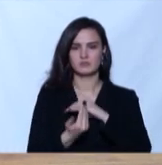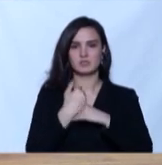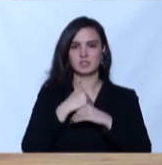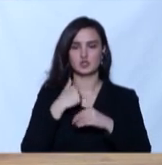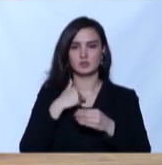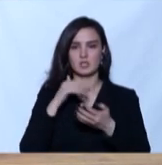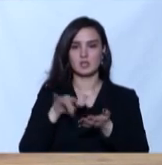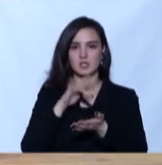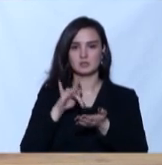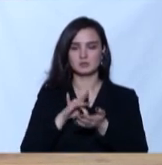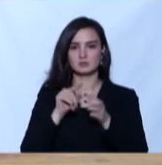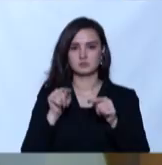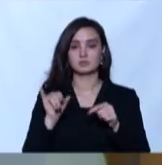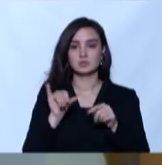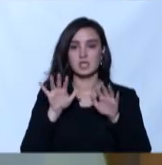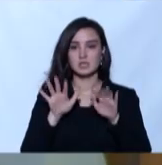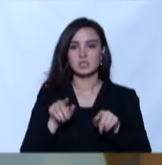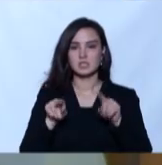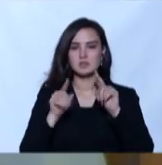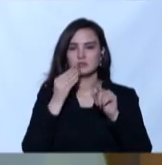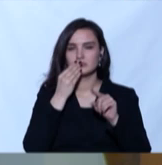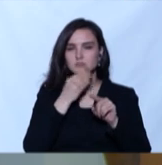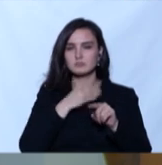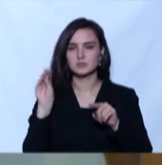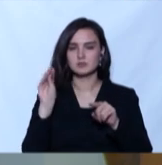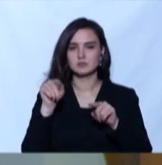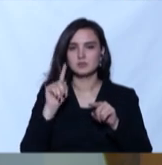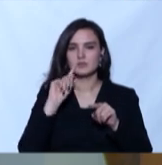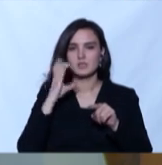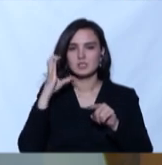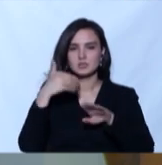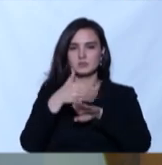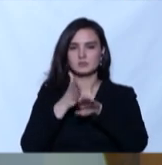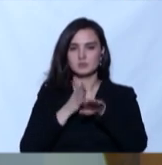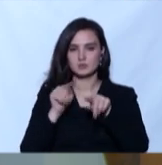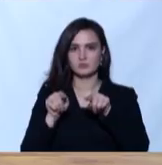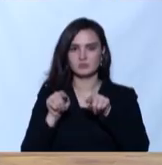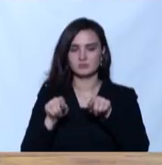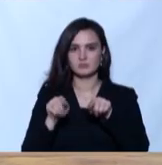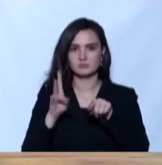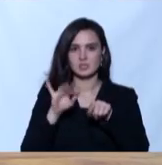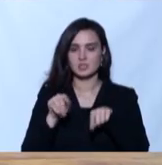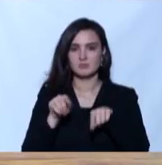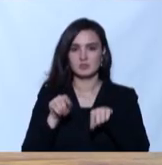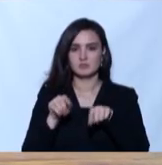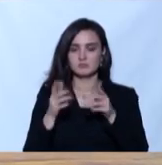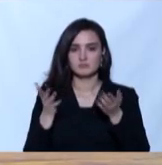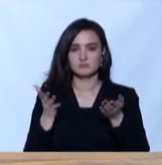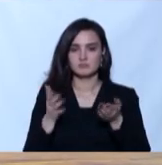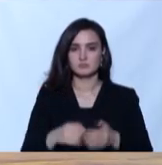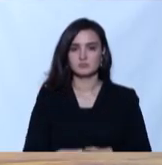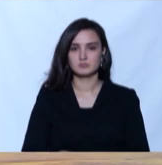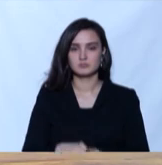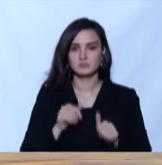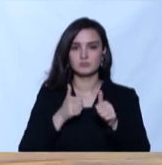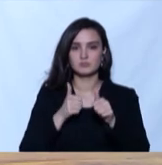City. Wear these magic silver shoes, but you need to be quick. There is no time to lose. Follow